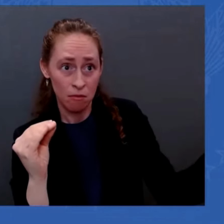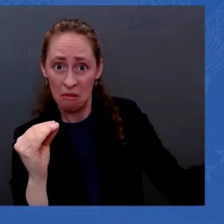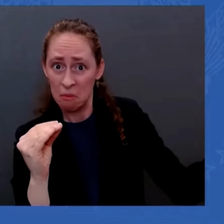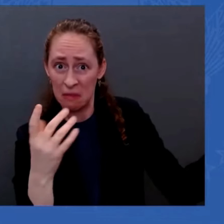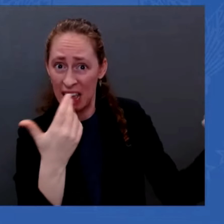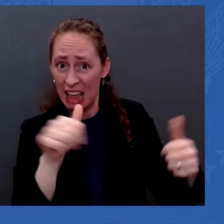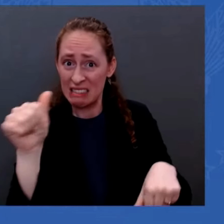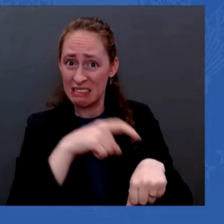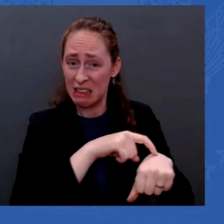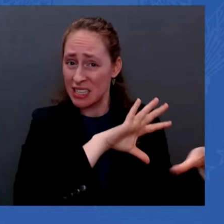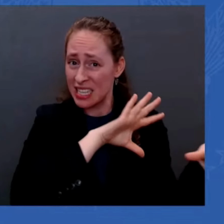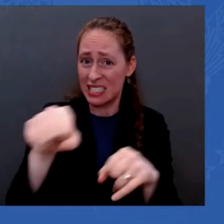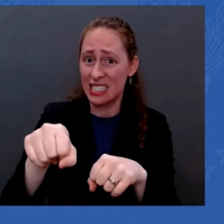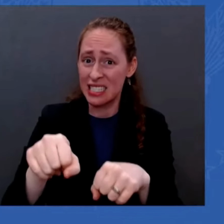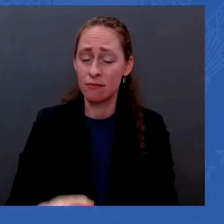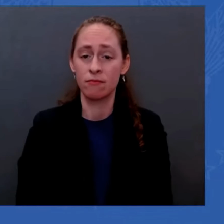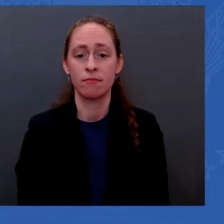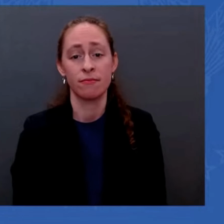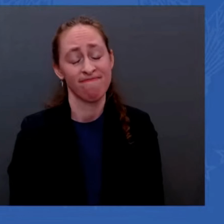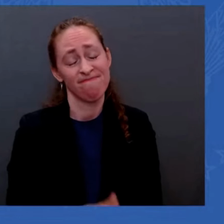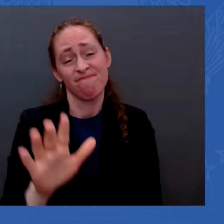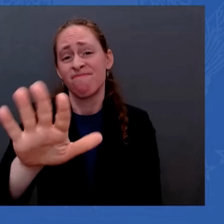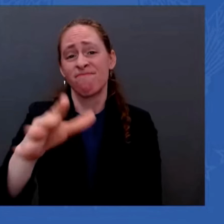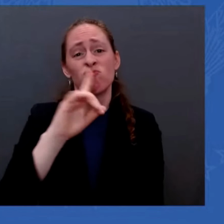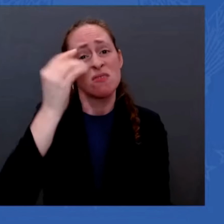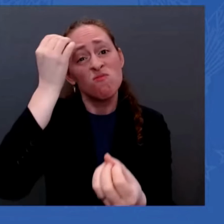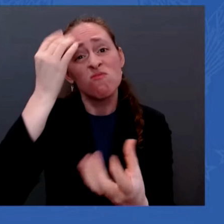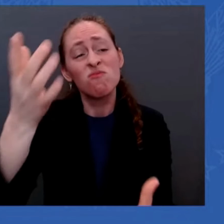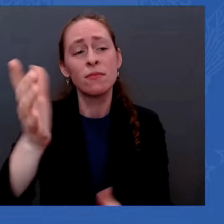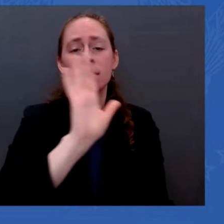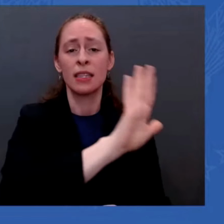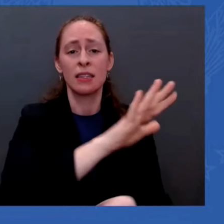dozen times, maybe more, I don't know.